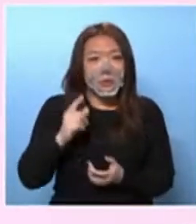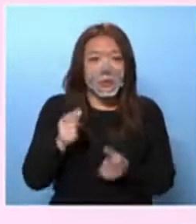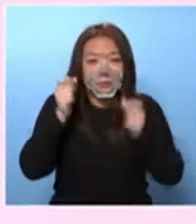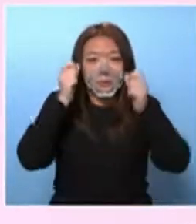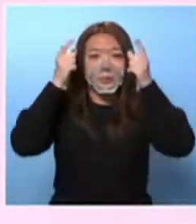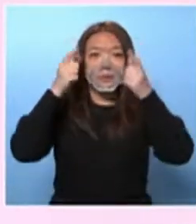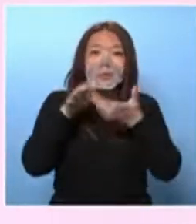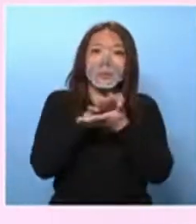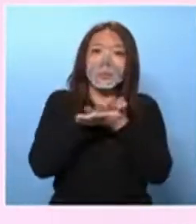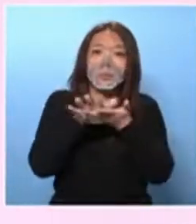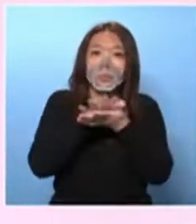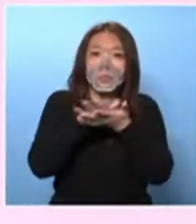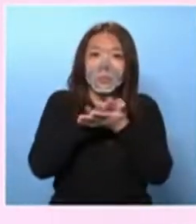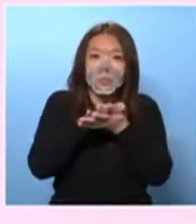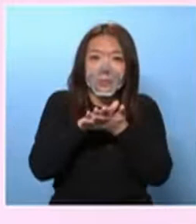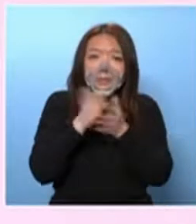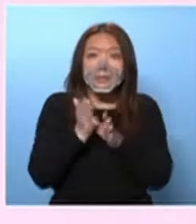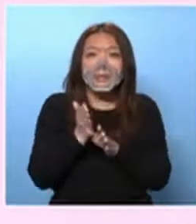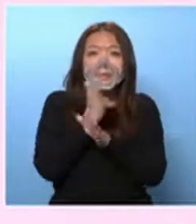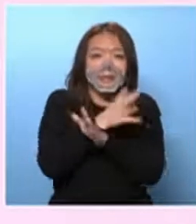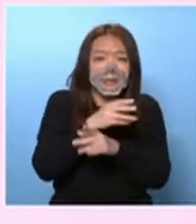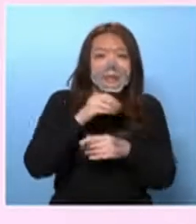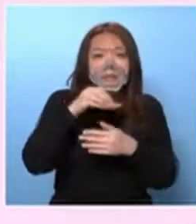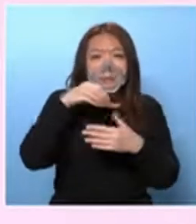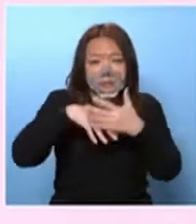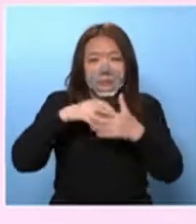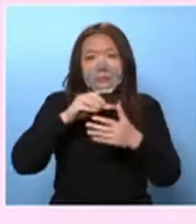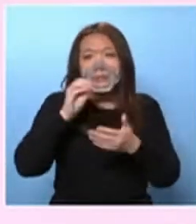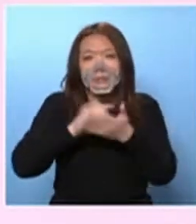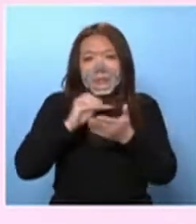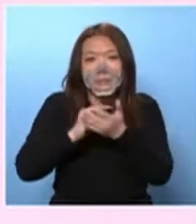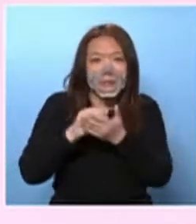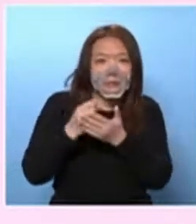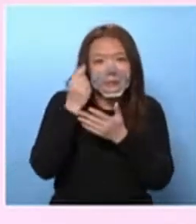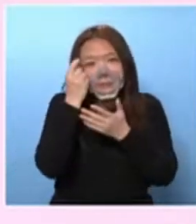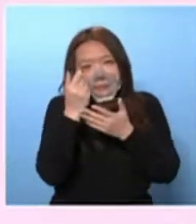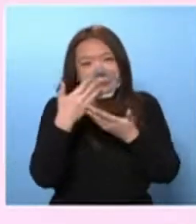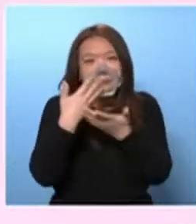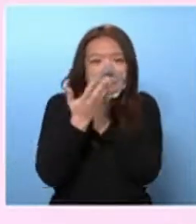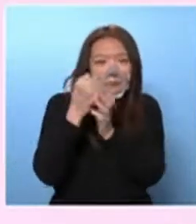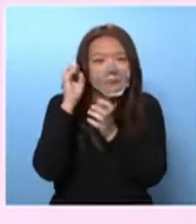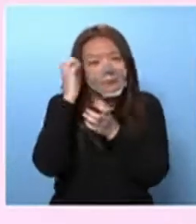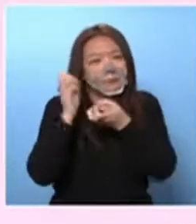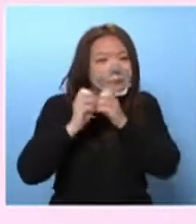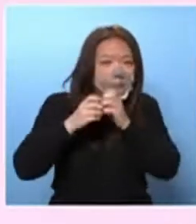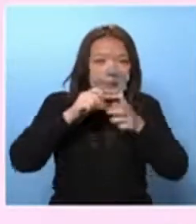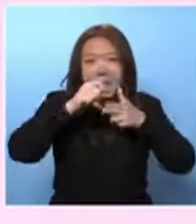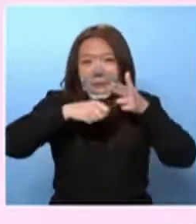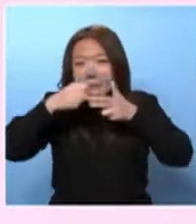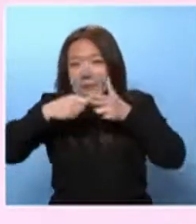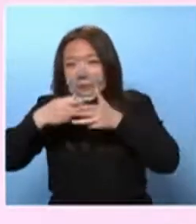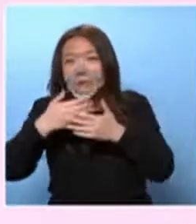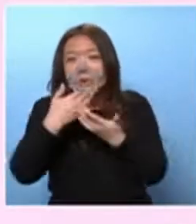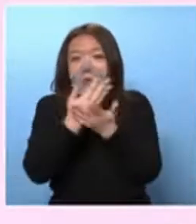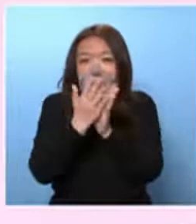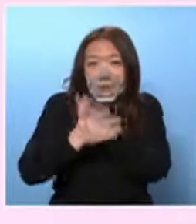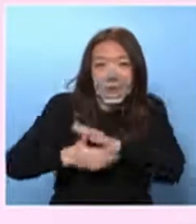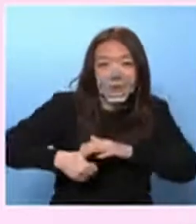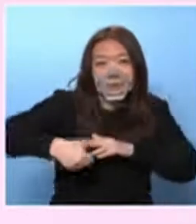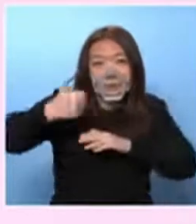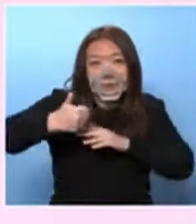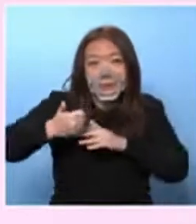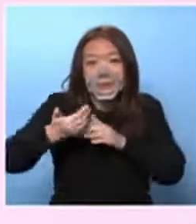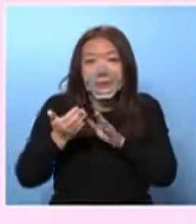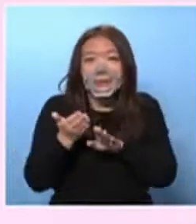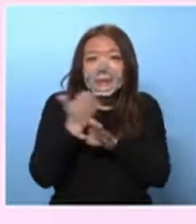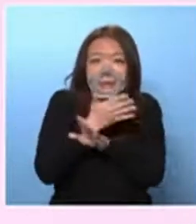members, while every fascinating story is full of twists and turns, every success is spurred by the strength gained